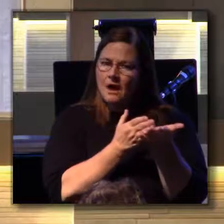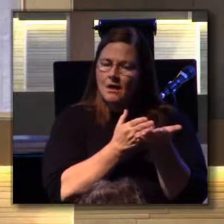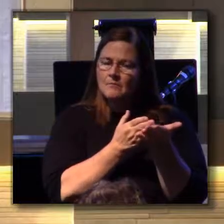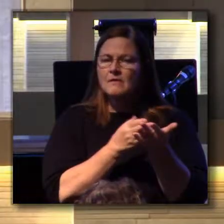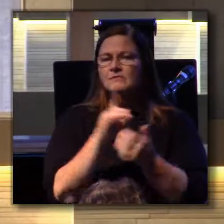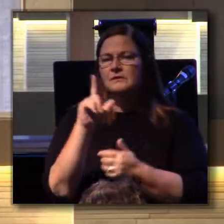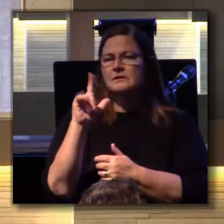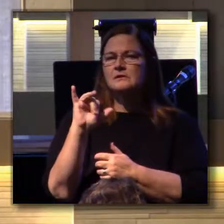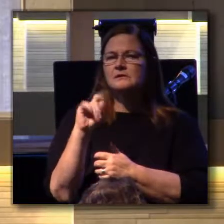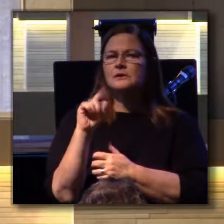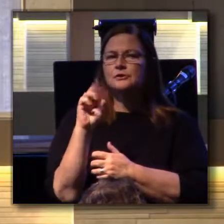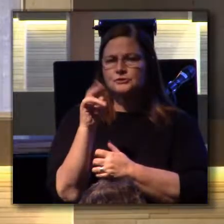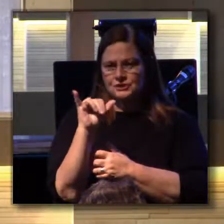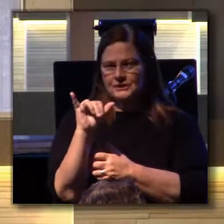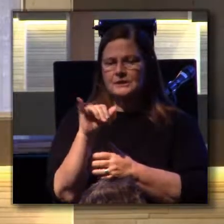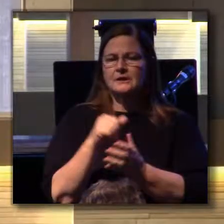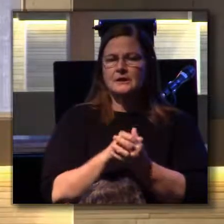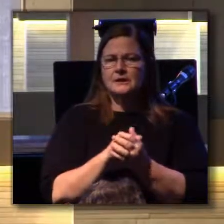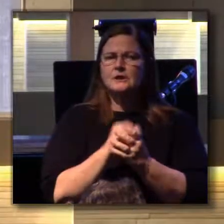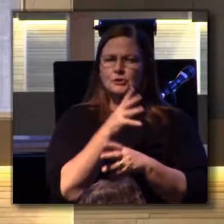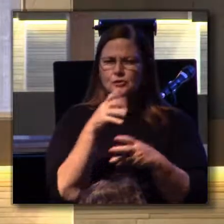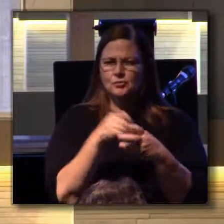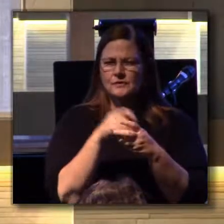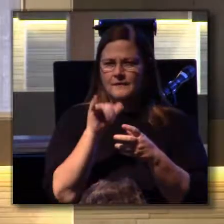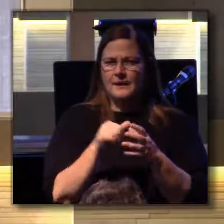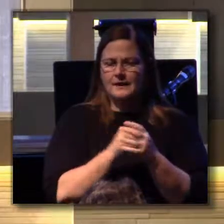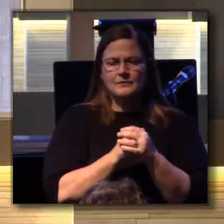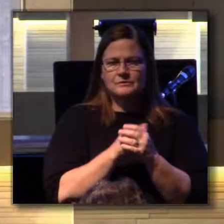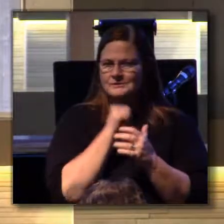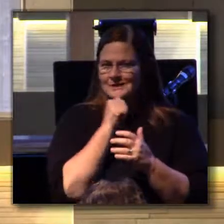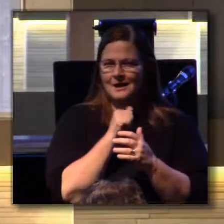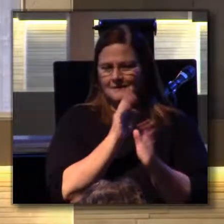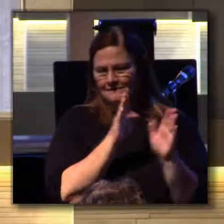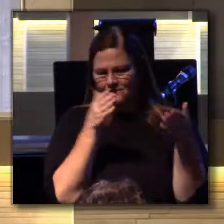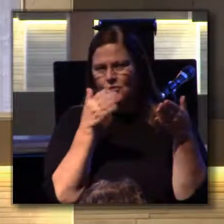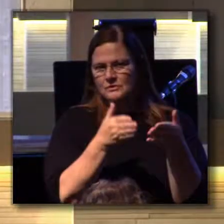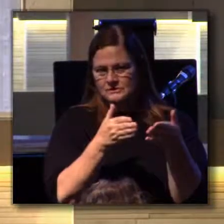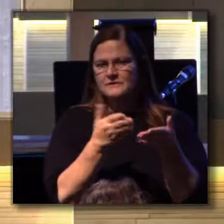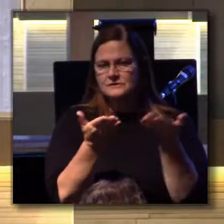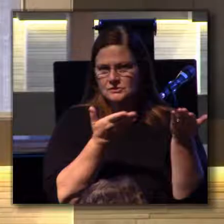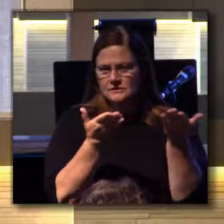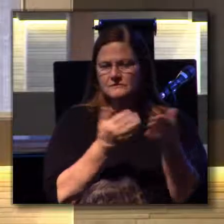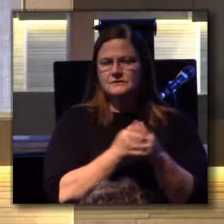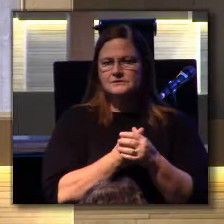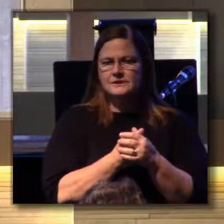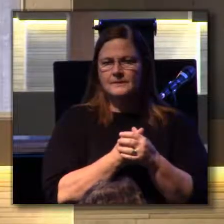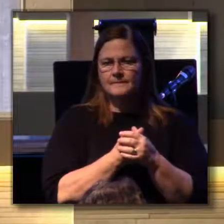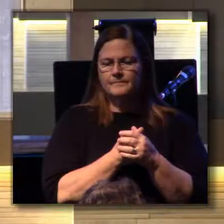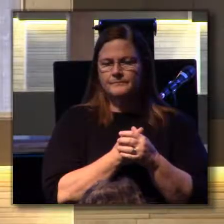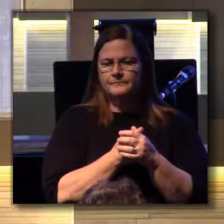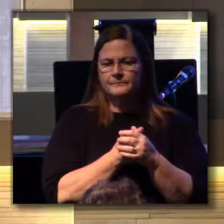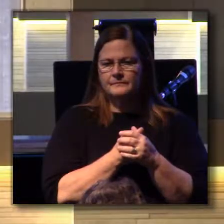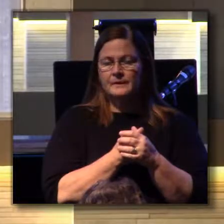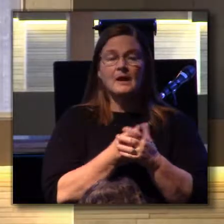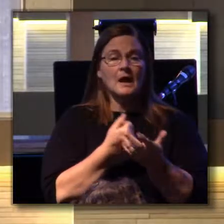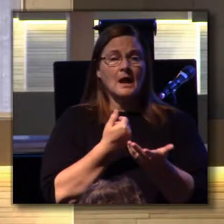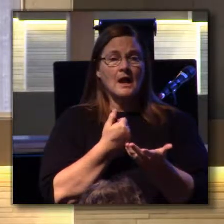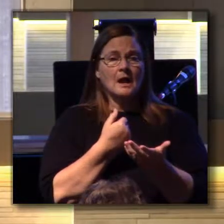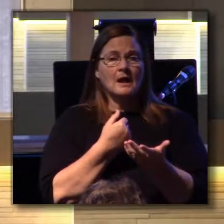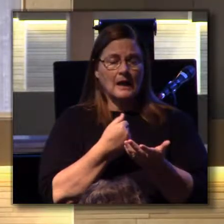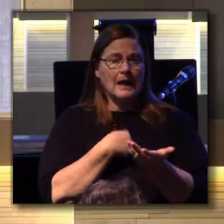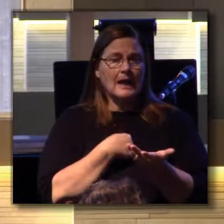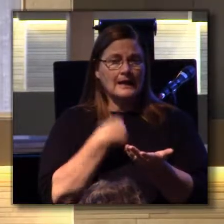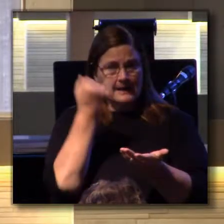to include that. It just was not a focus of the service. And I would imagine that at my